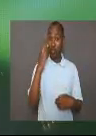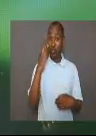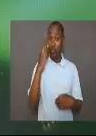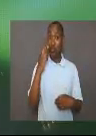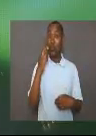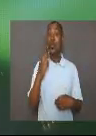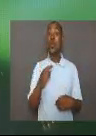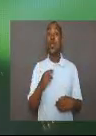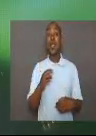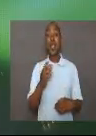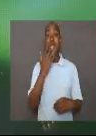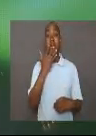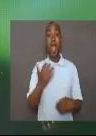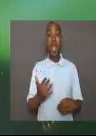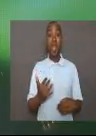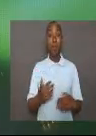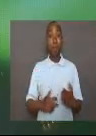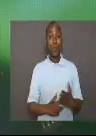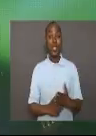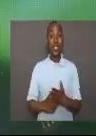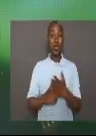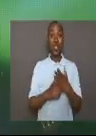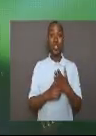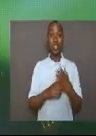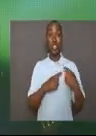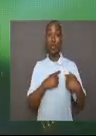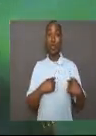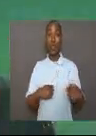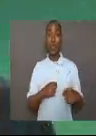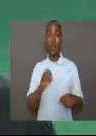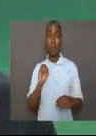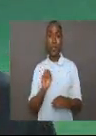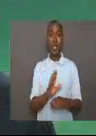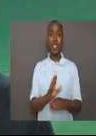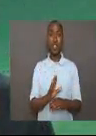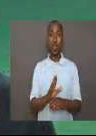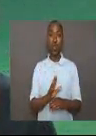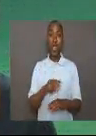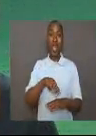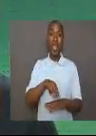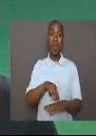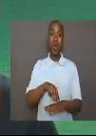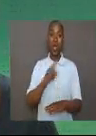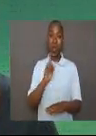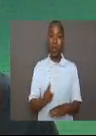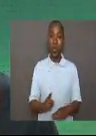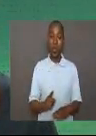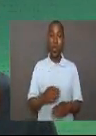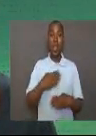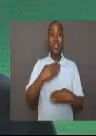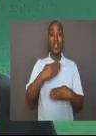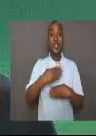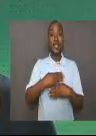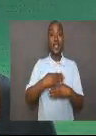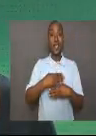blood pumped into circulation by the heart. The walls are structured so